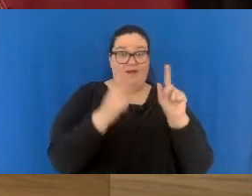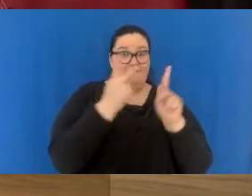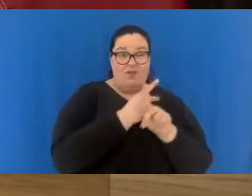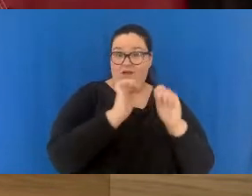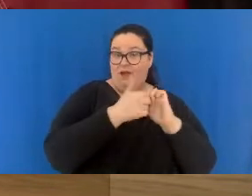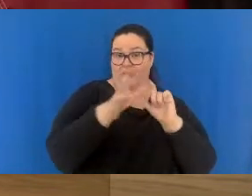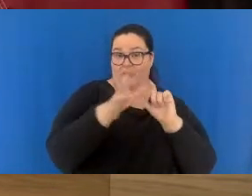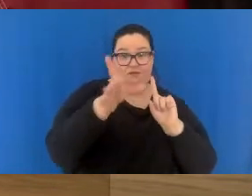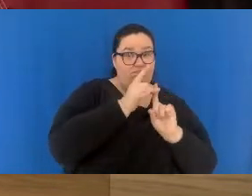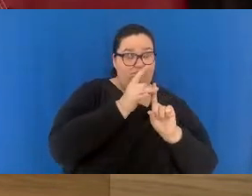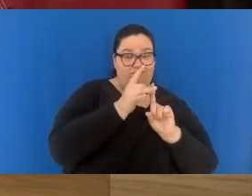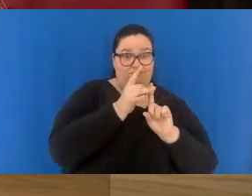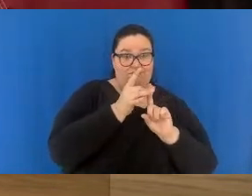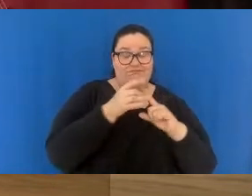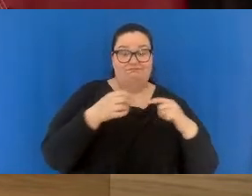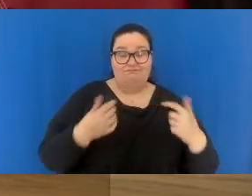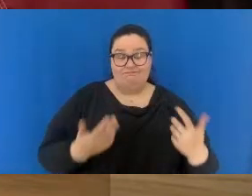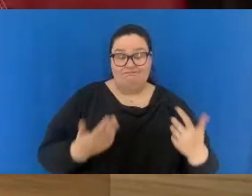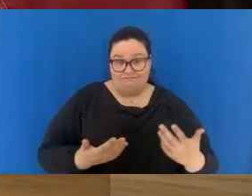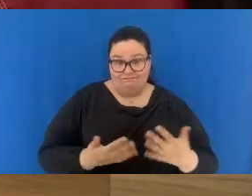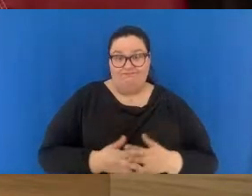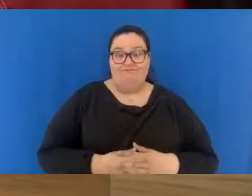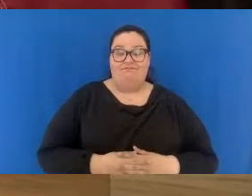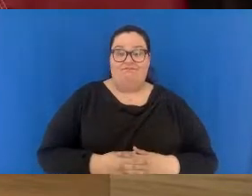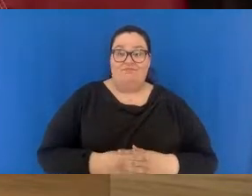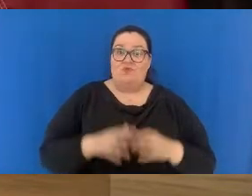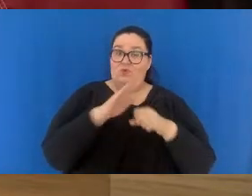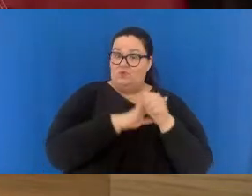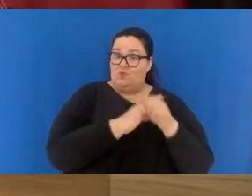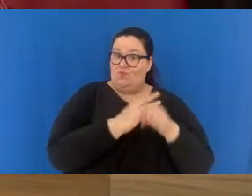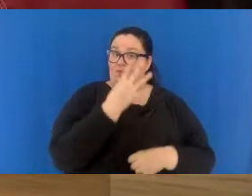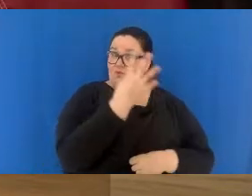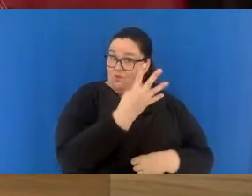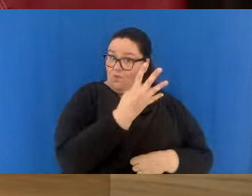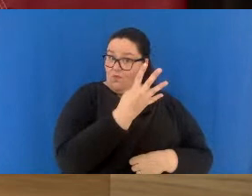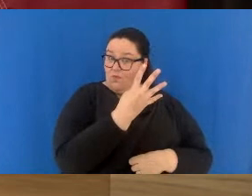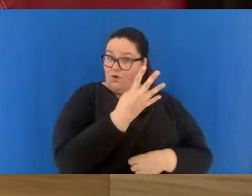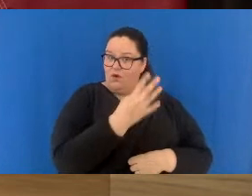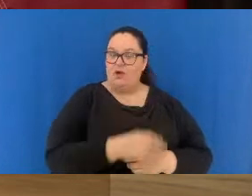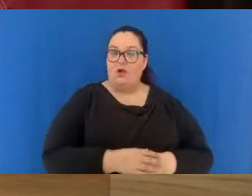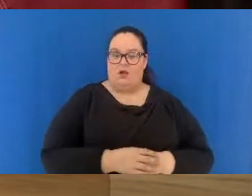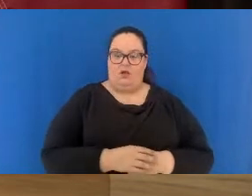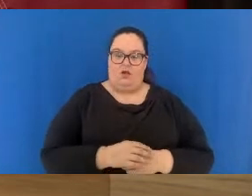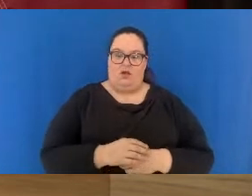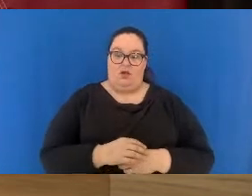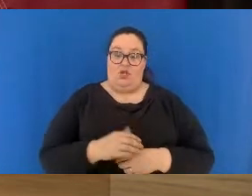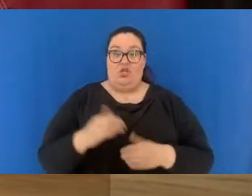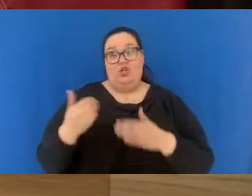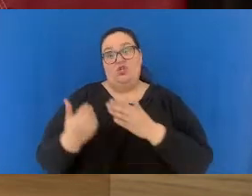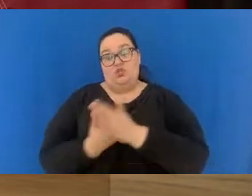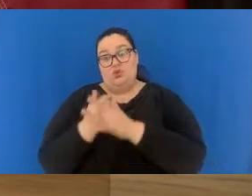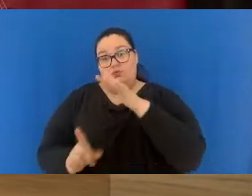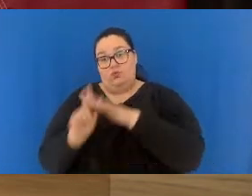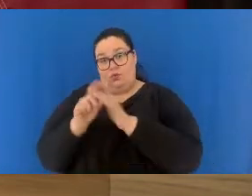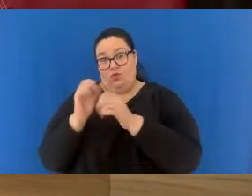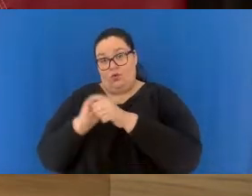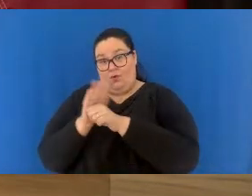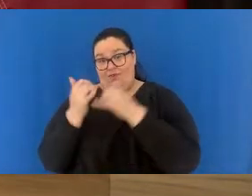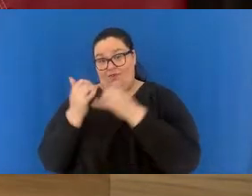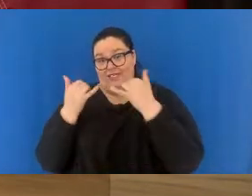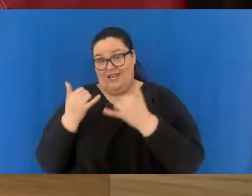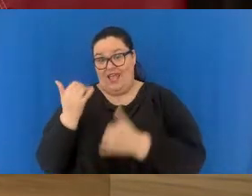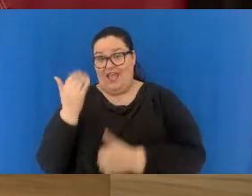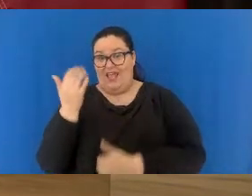confirmed case. Zone 4 accounts for 15 of the 19 new cases of COVID-19 we are reporting